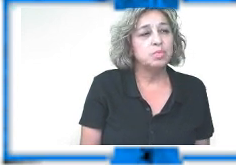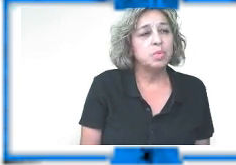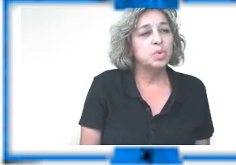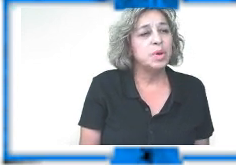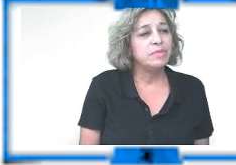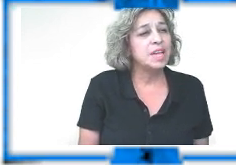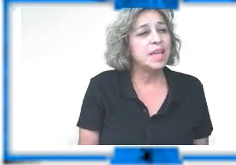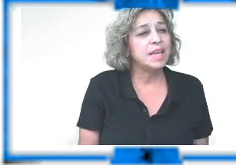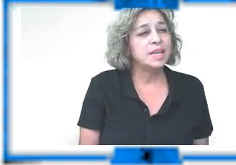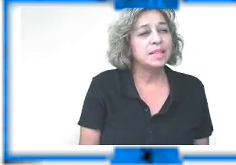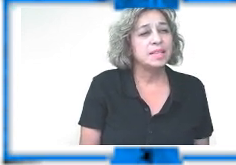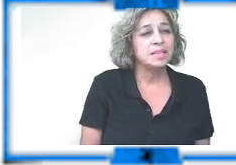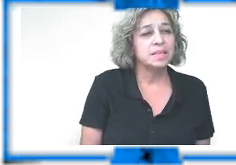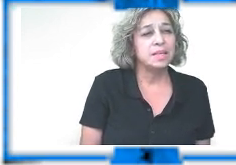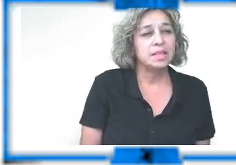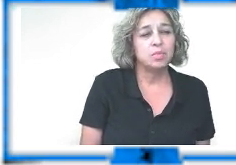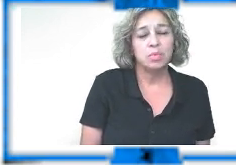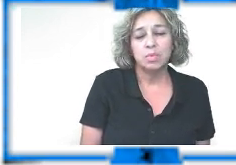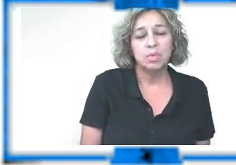This road we've taken